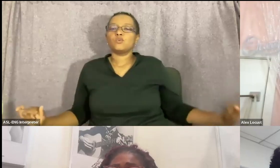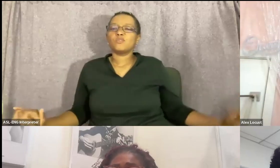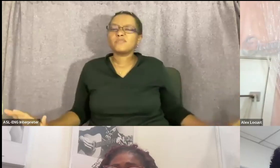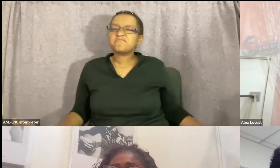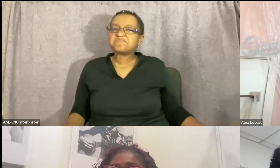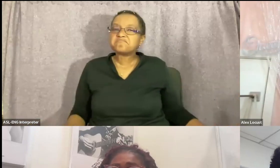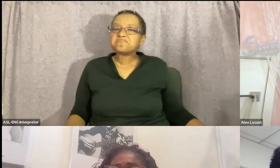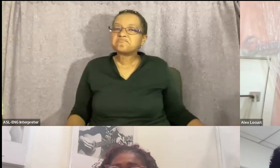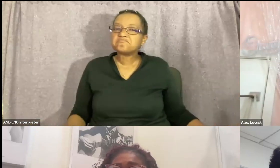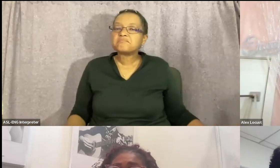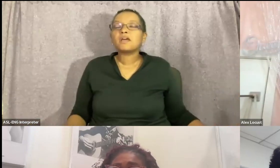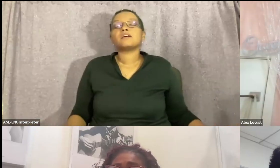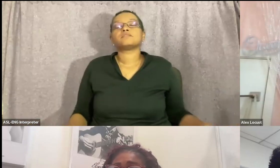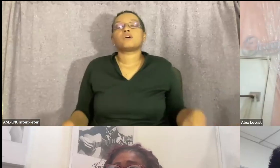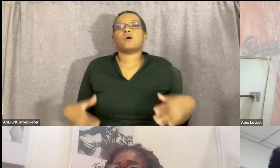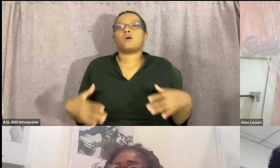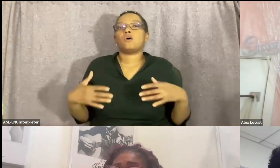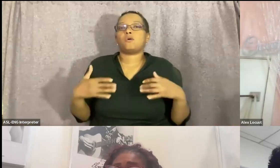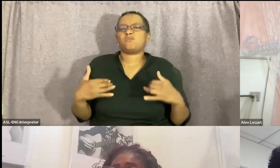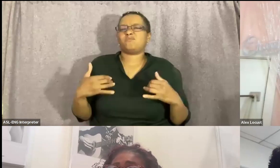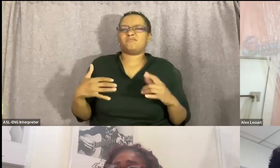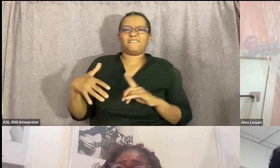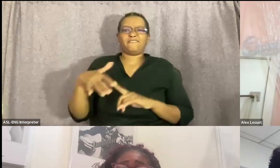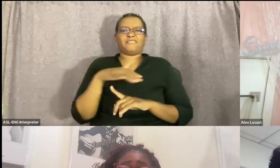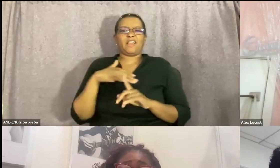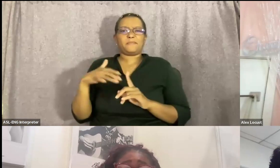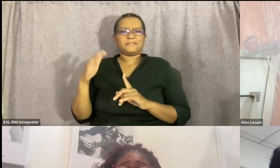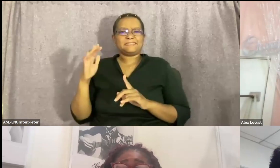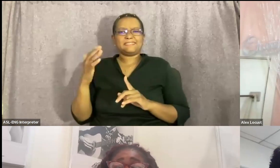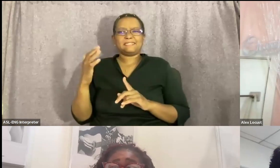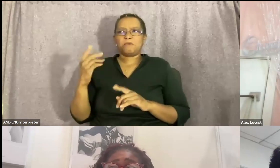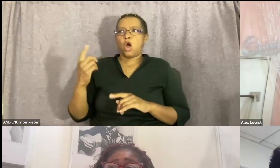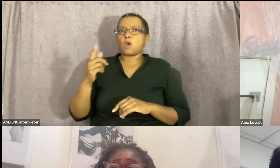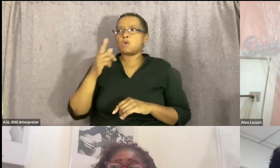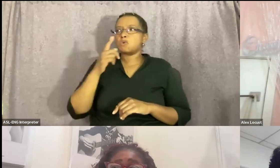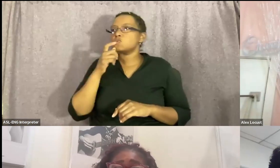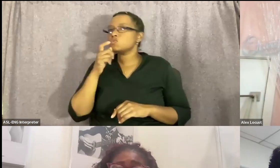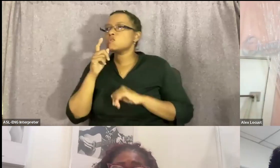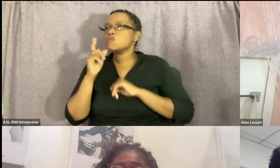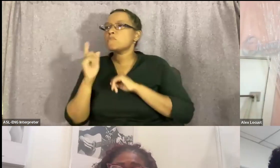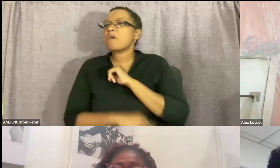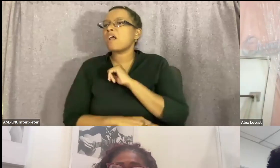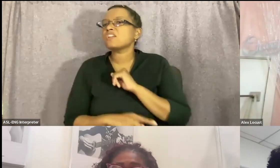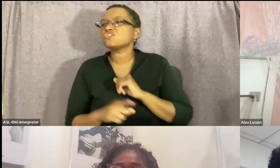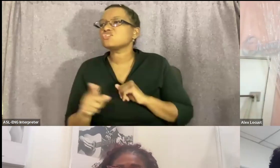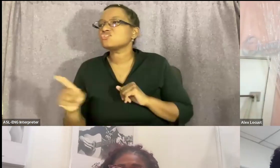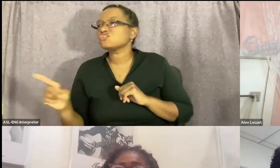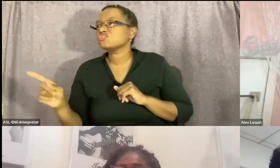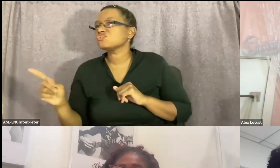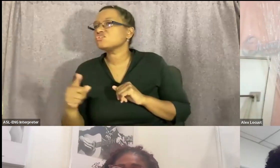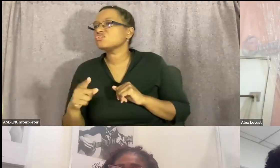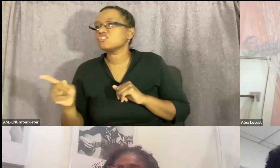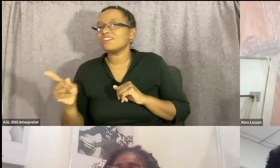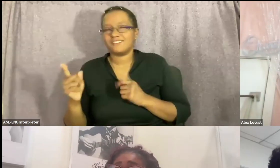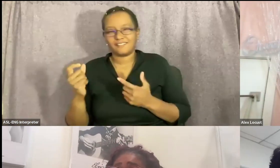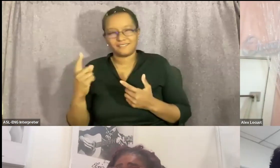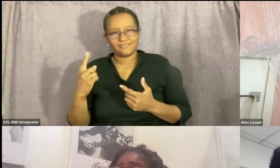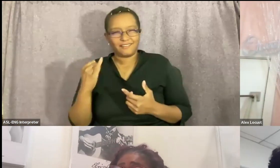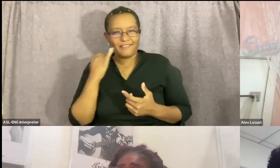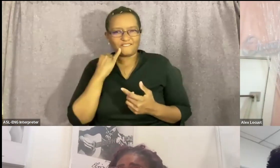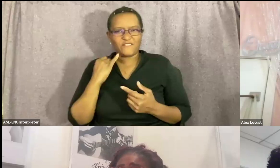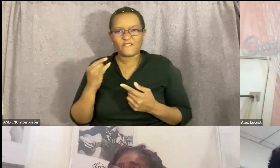if you would like to add any more specifics, or from anyone on the panel, if you want to address this question. I can also read it aloud.